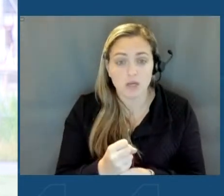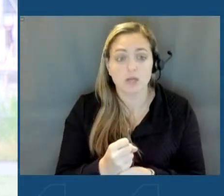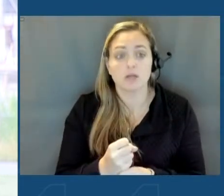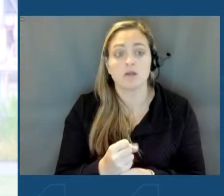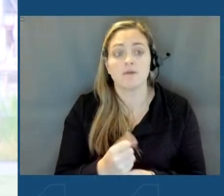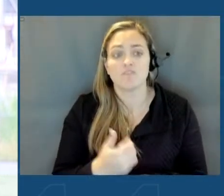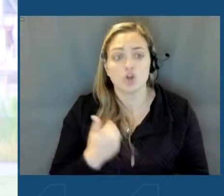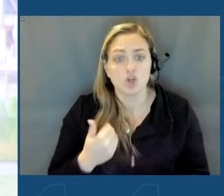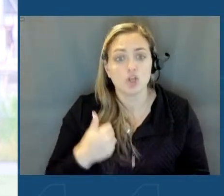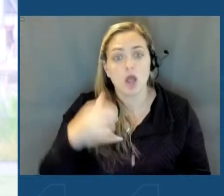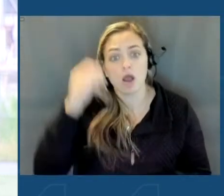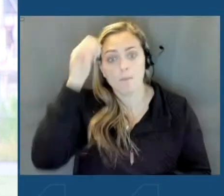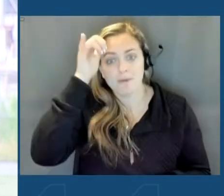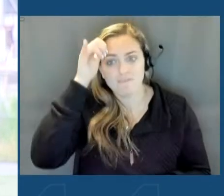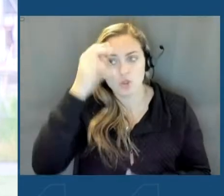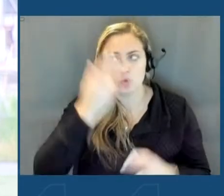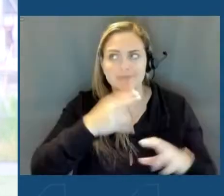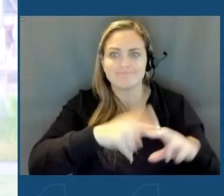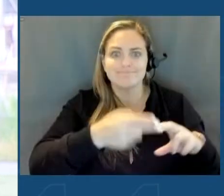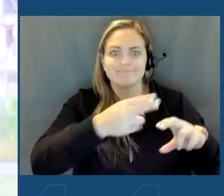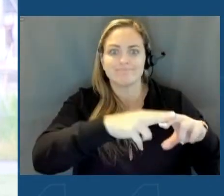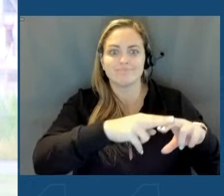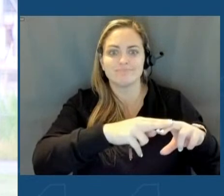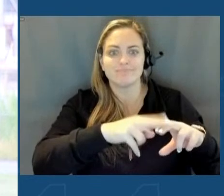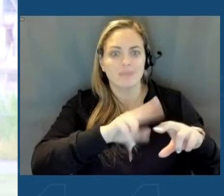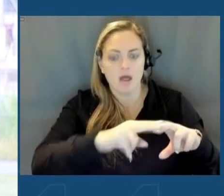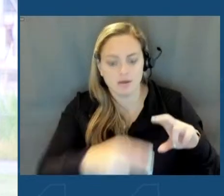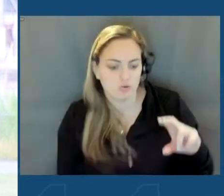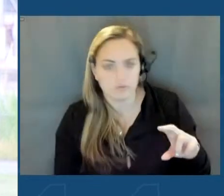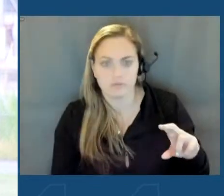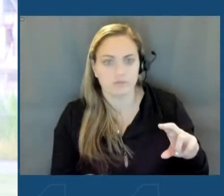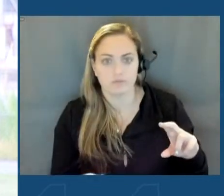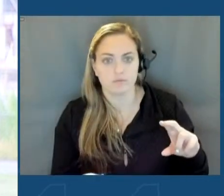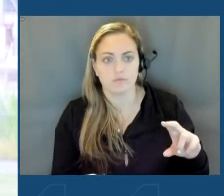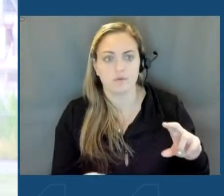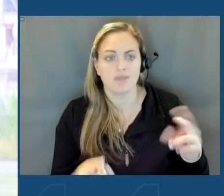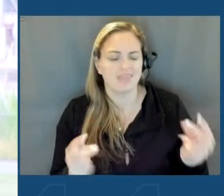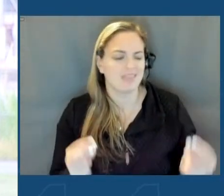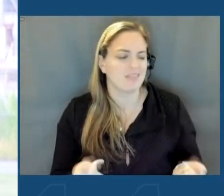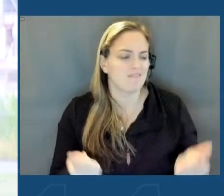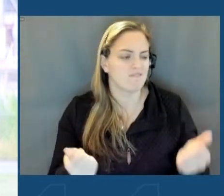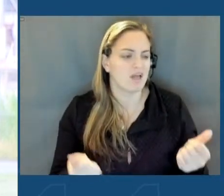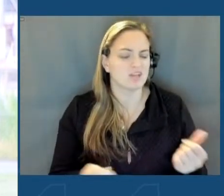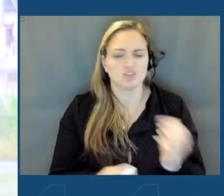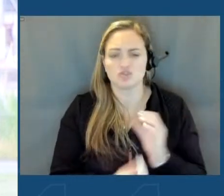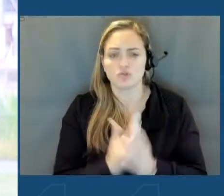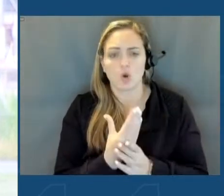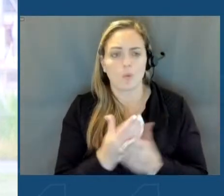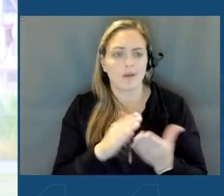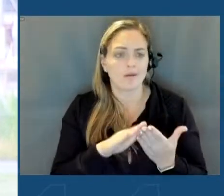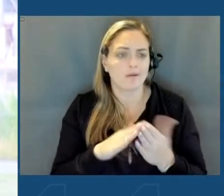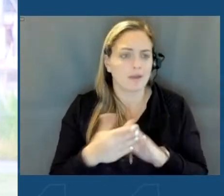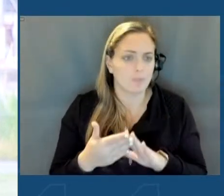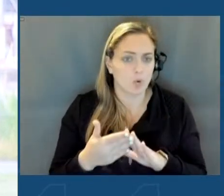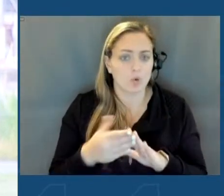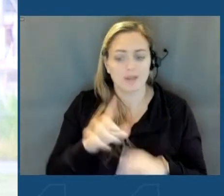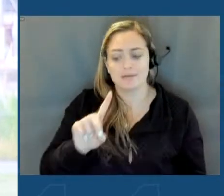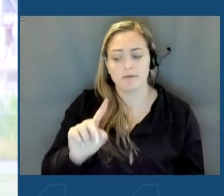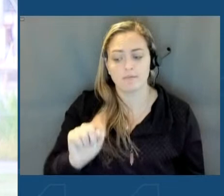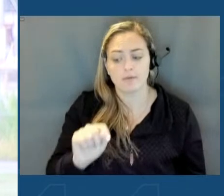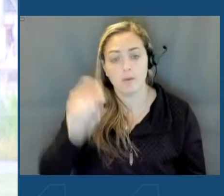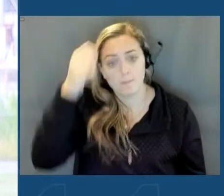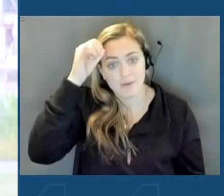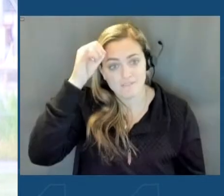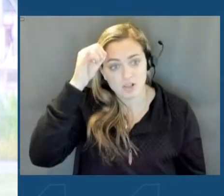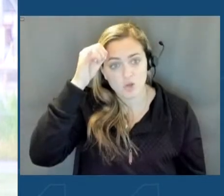young Buffalo is increasing, not decreasing. The fastest growing neighborhood in all of Western New York is downtown Buffalo. There's